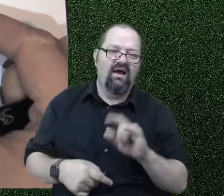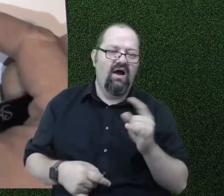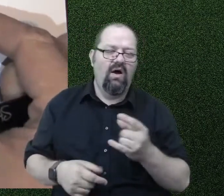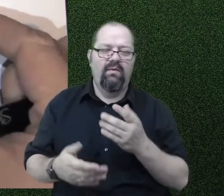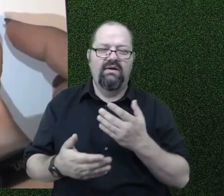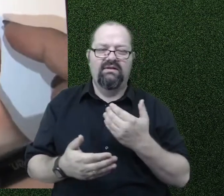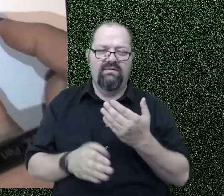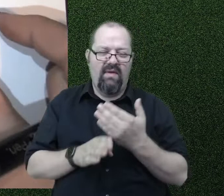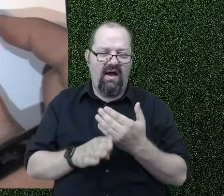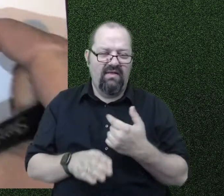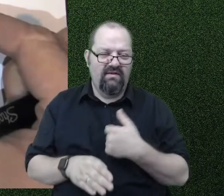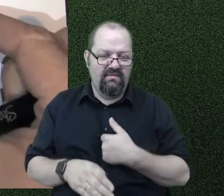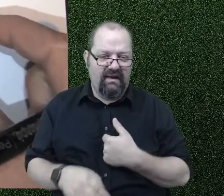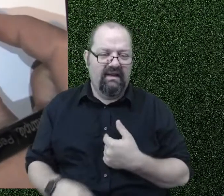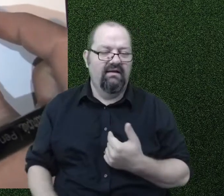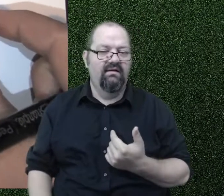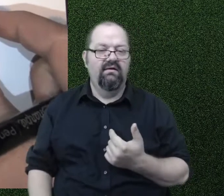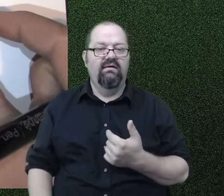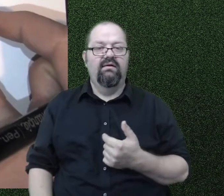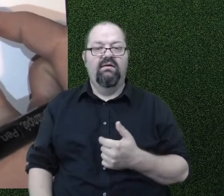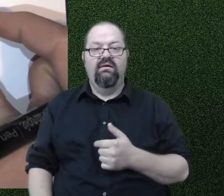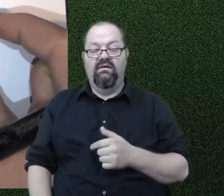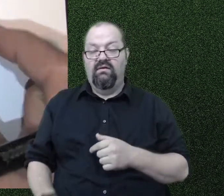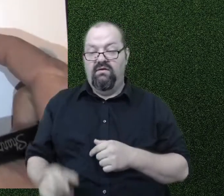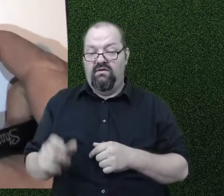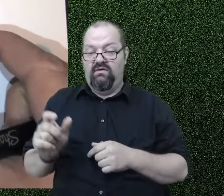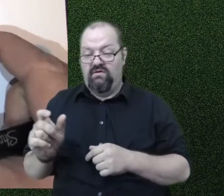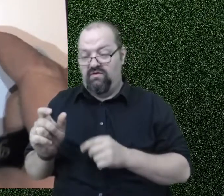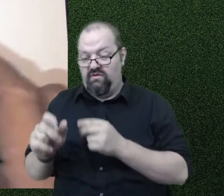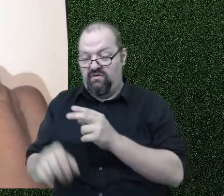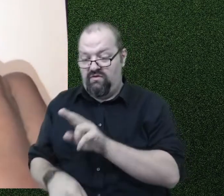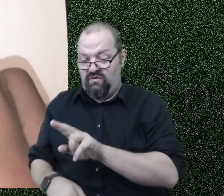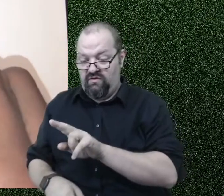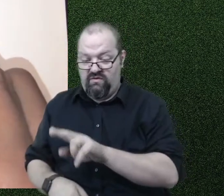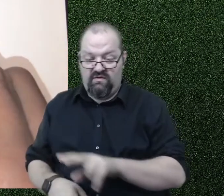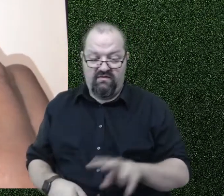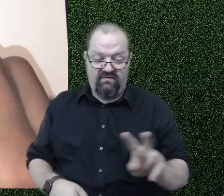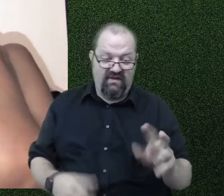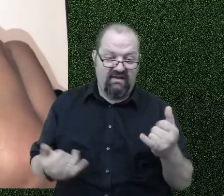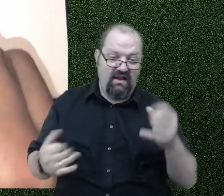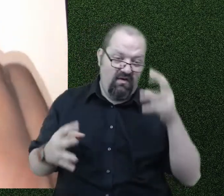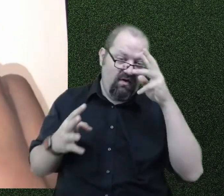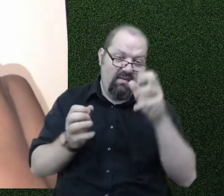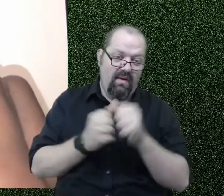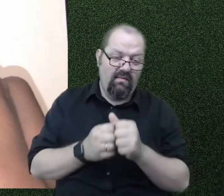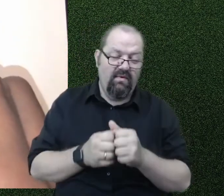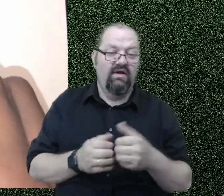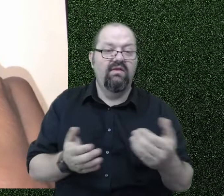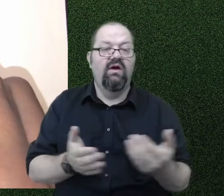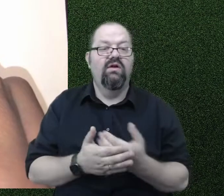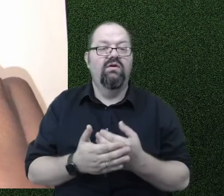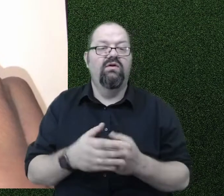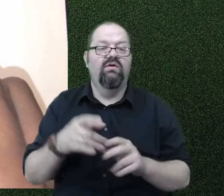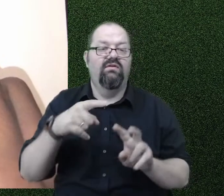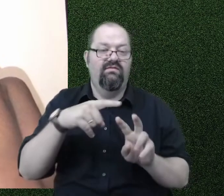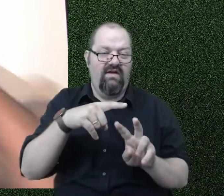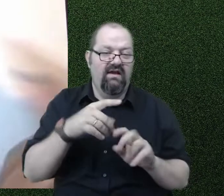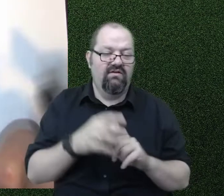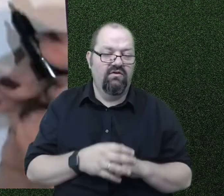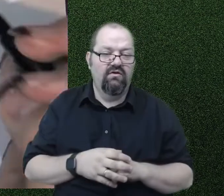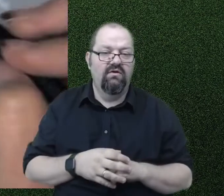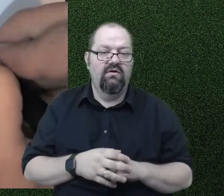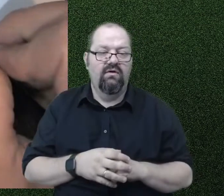literally taking the vector V, or U, and I'm adding the vector V, and I'm coming up with a new vector, and the way we notate that is this new vector U plus